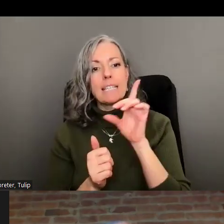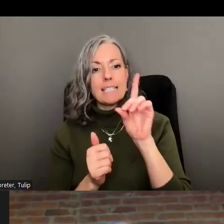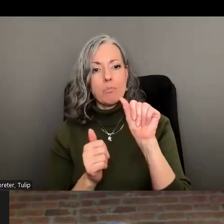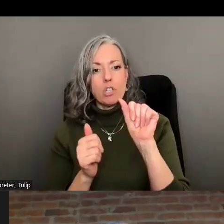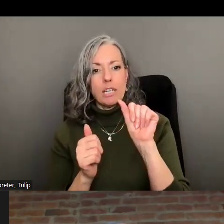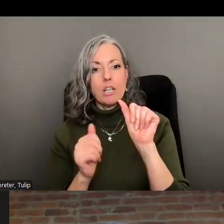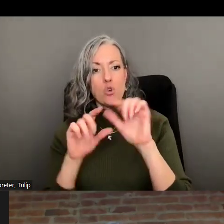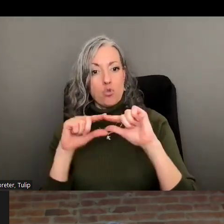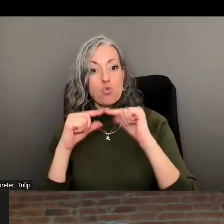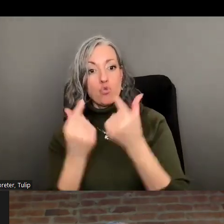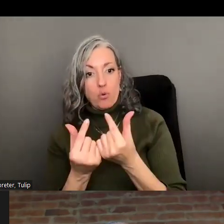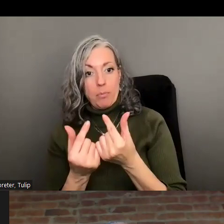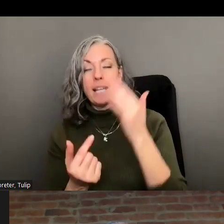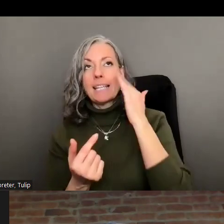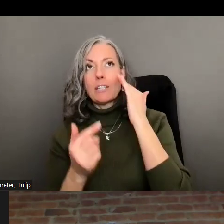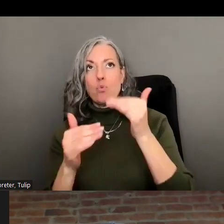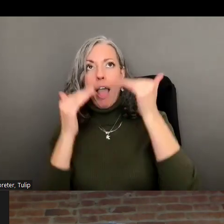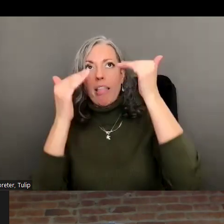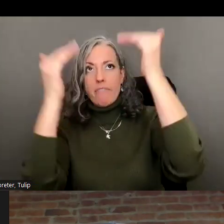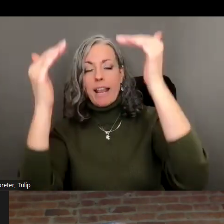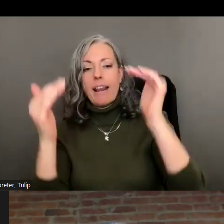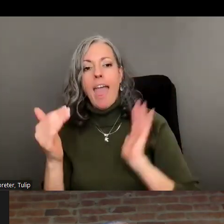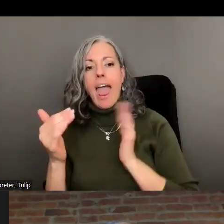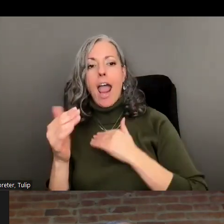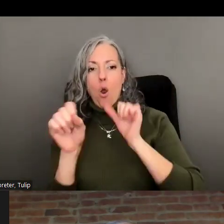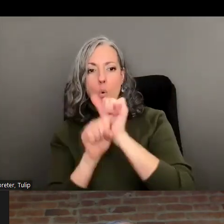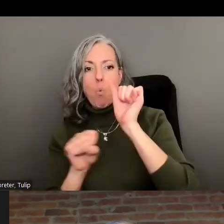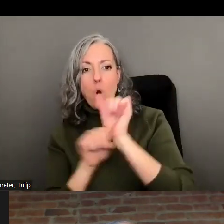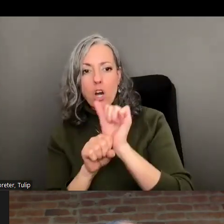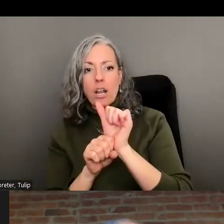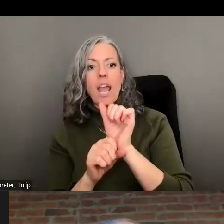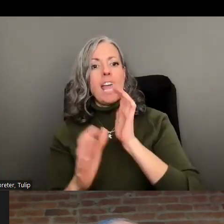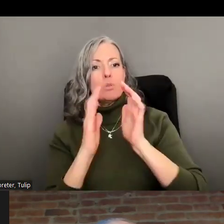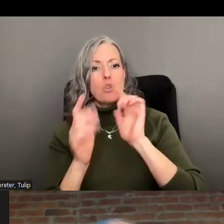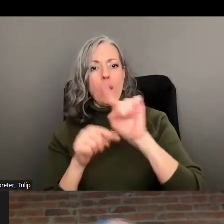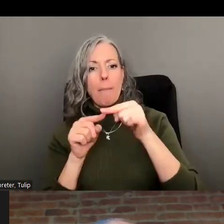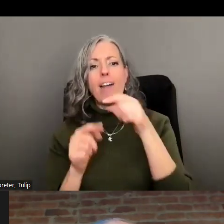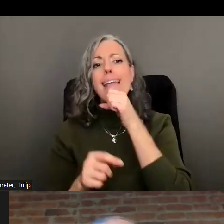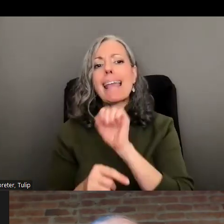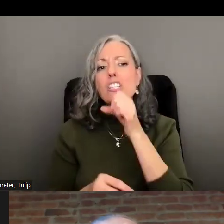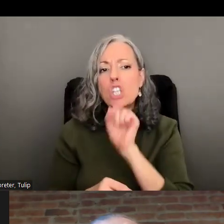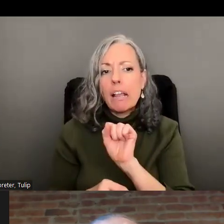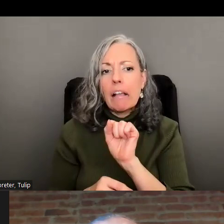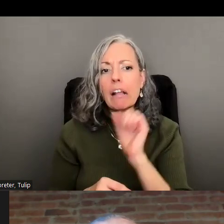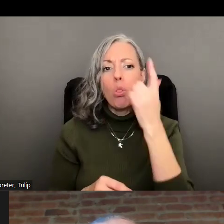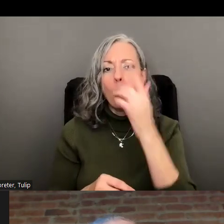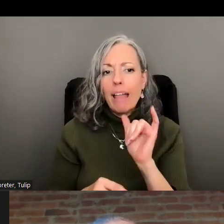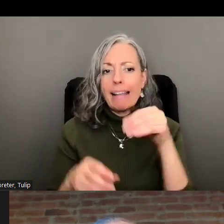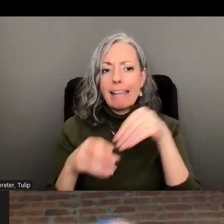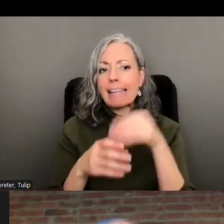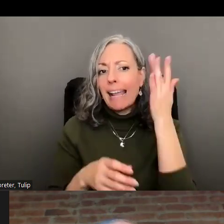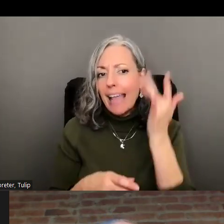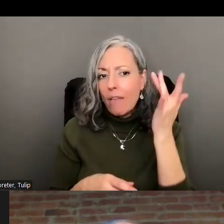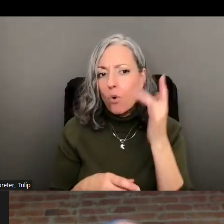network need to elevate and raise our work as we talk about what aging in California